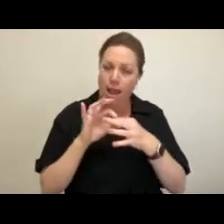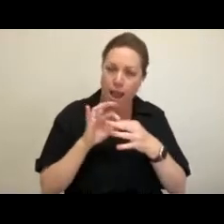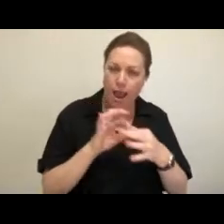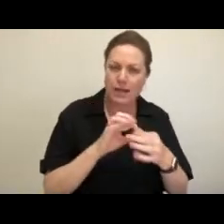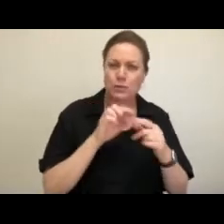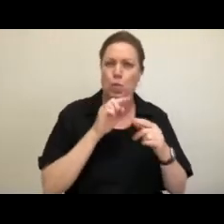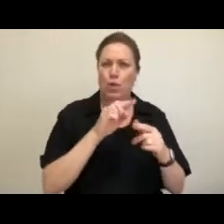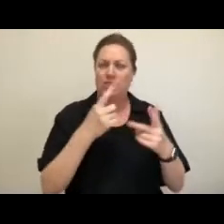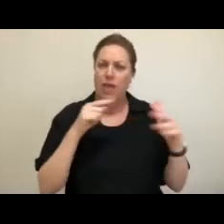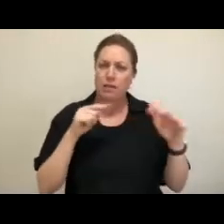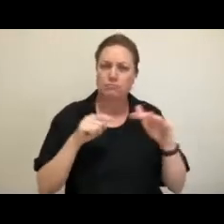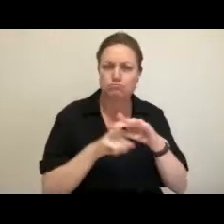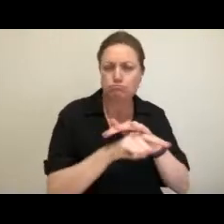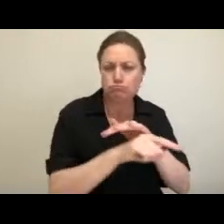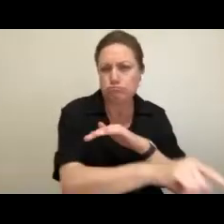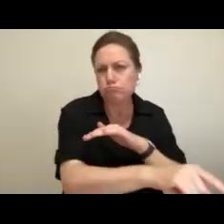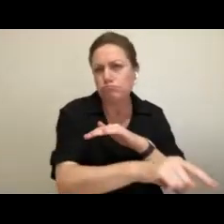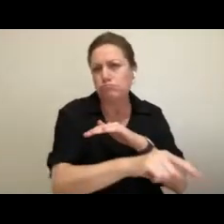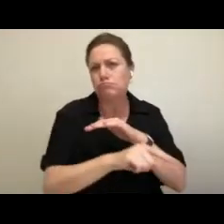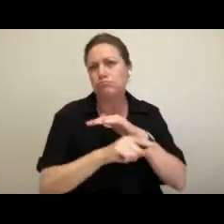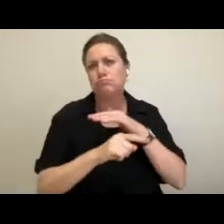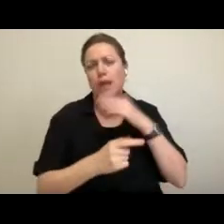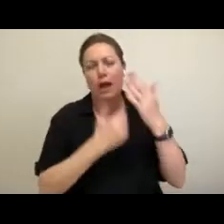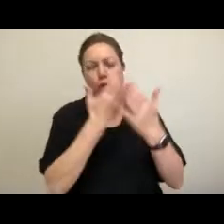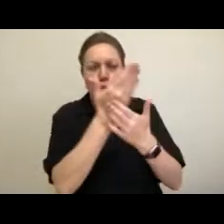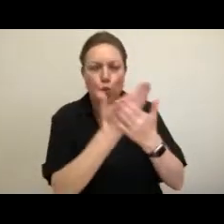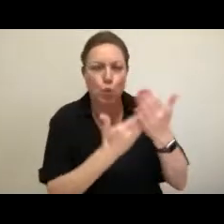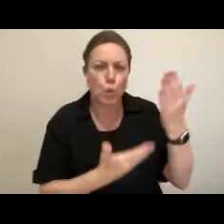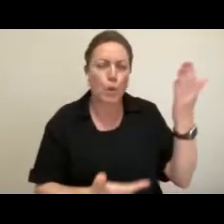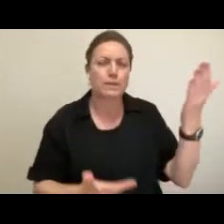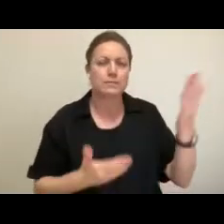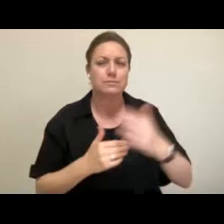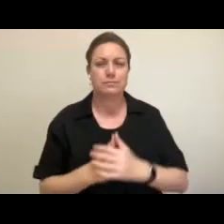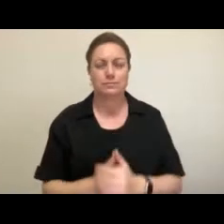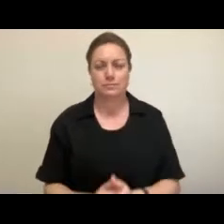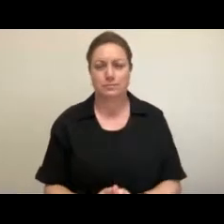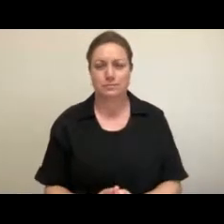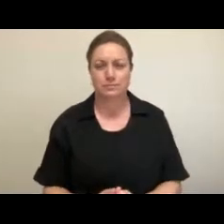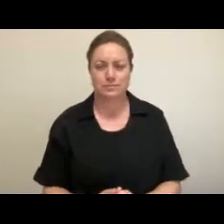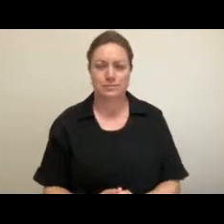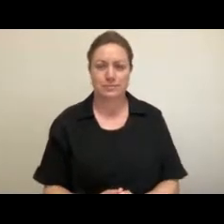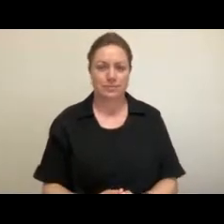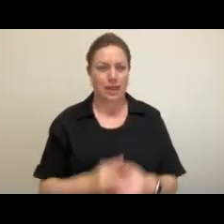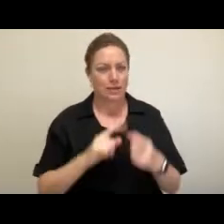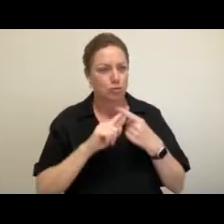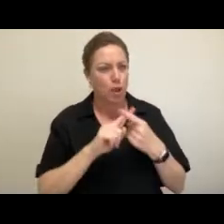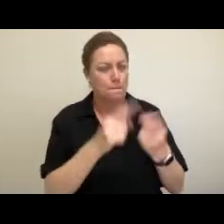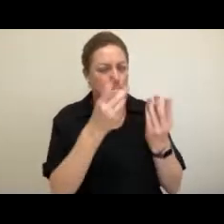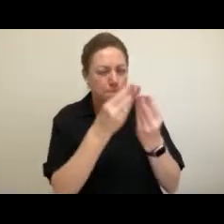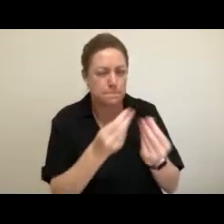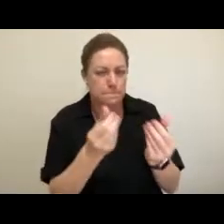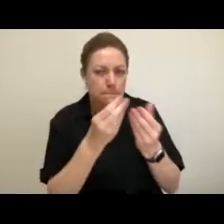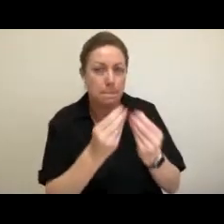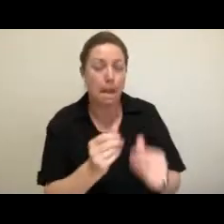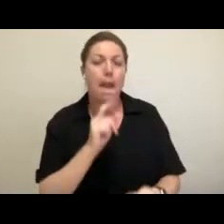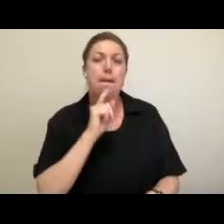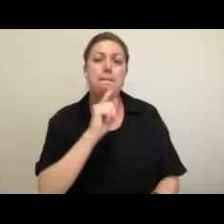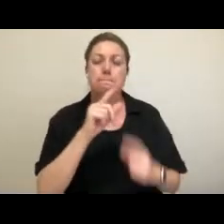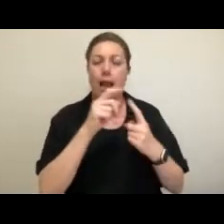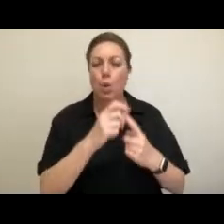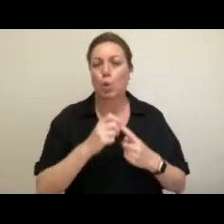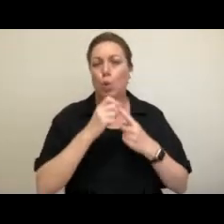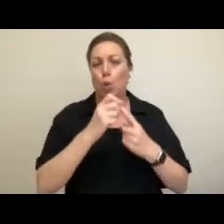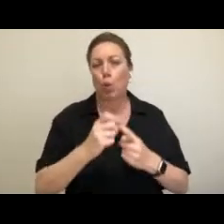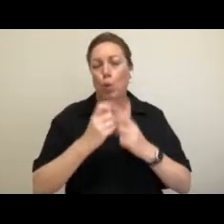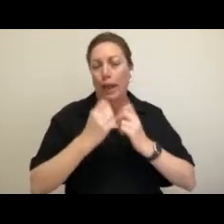common materiality or form, but it always has a distinct expression at each station. So for